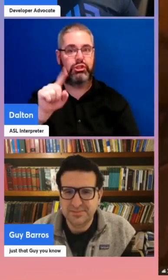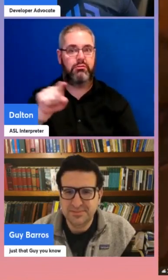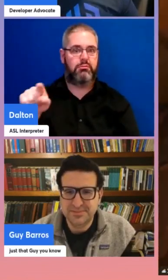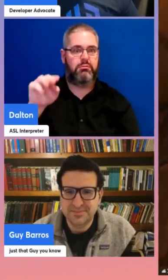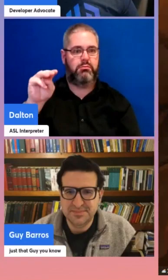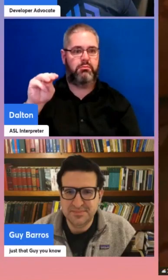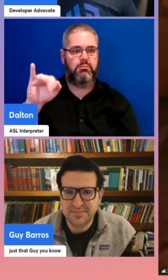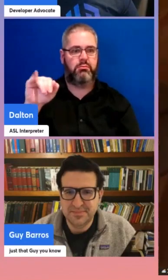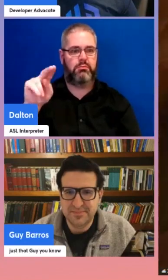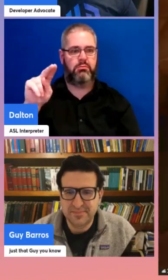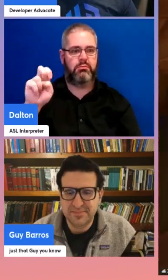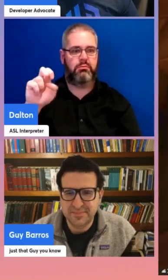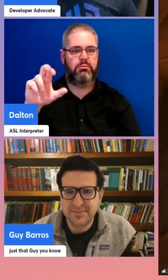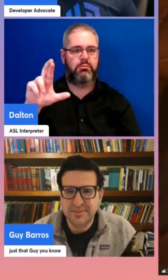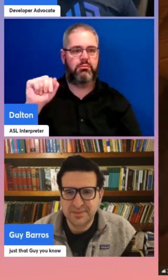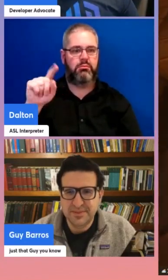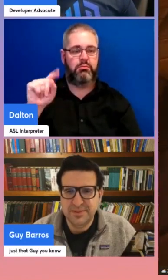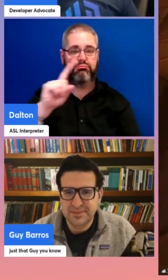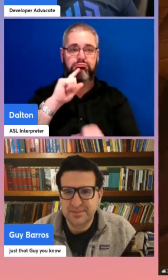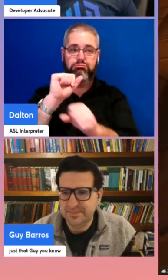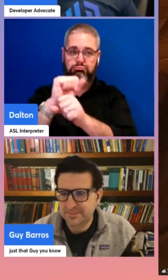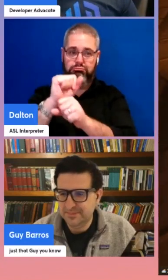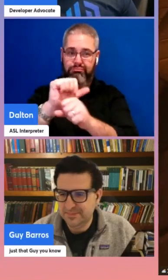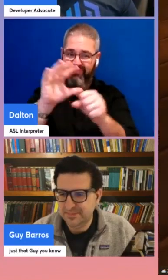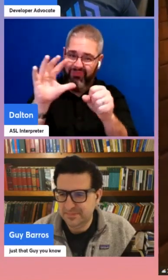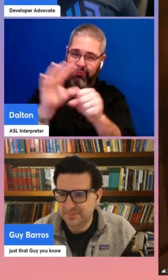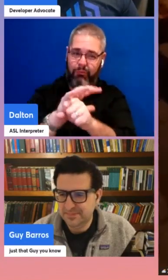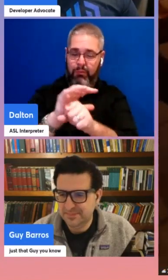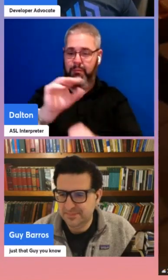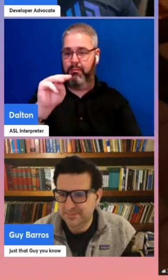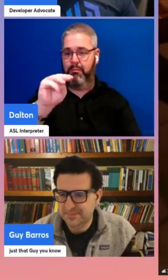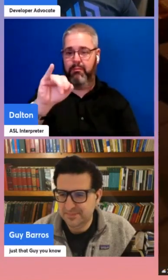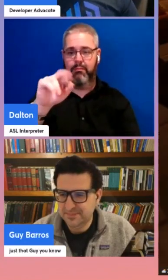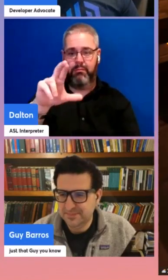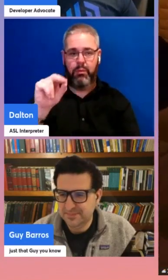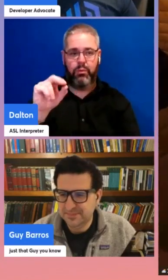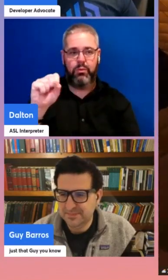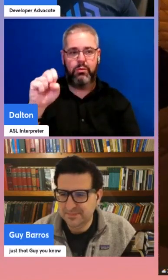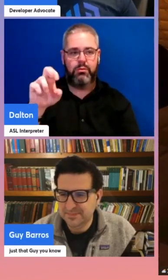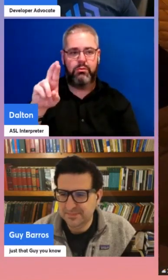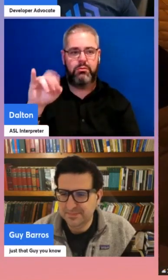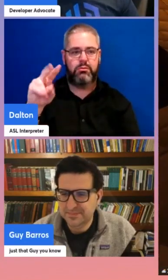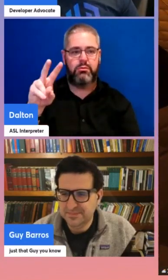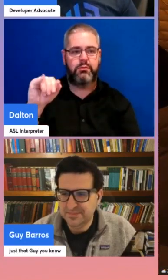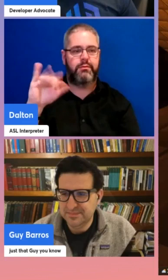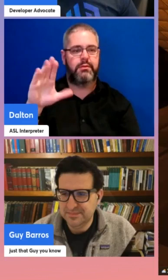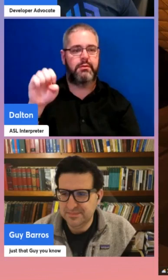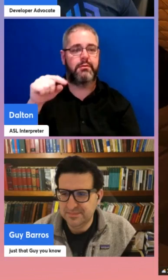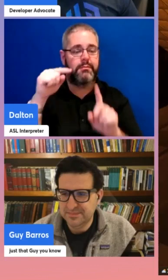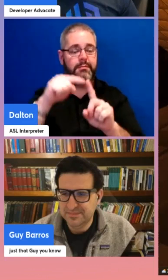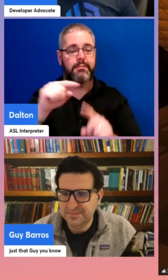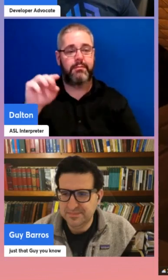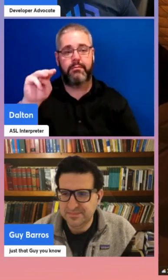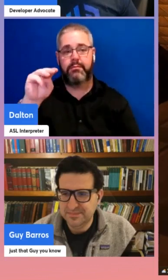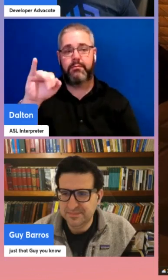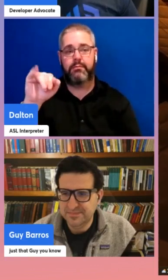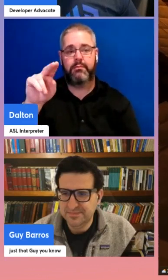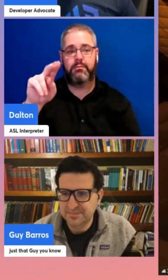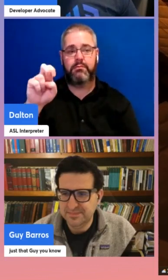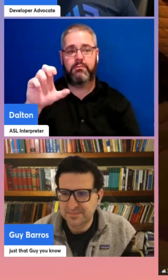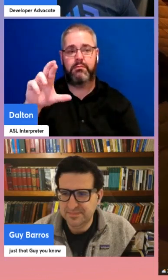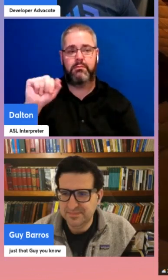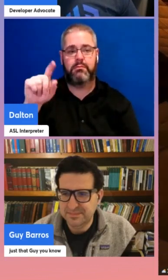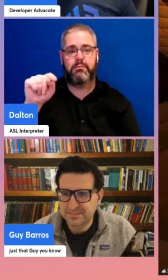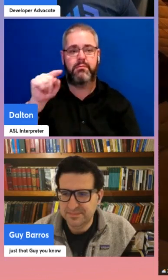fully working microservice in Minecraft, because the way I see this is that Minecraft is written in Java. A lot of the